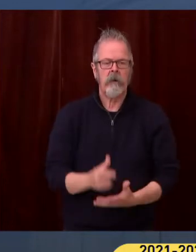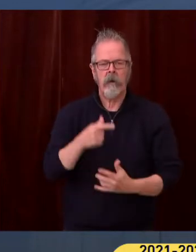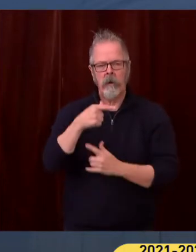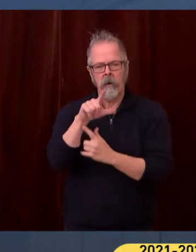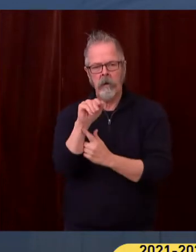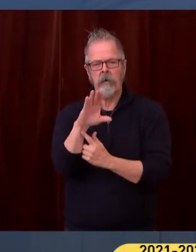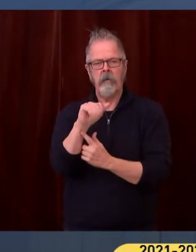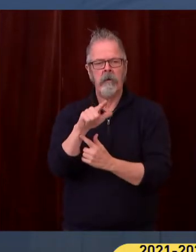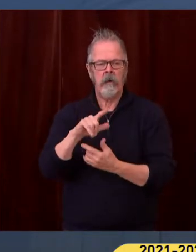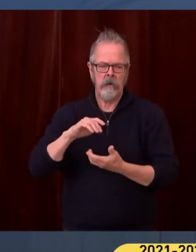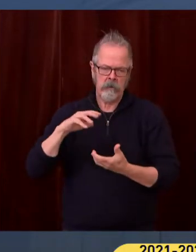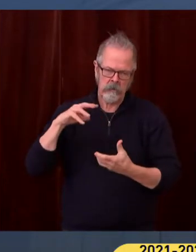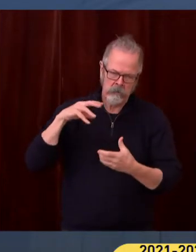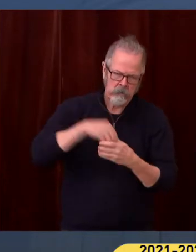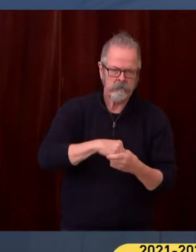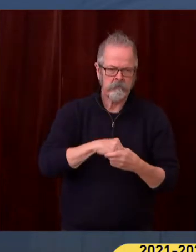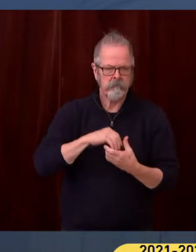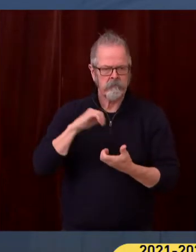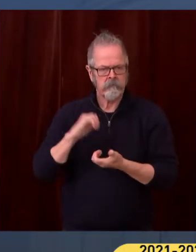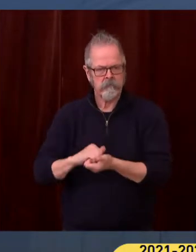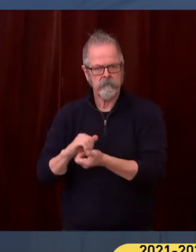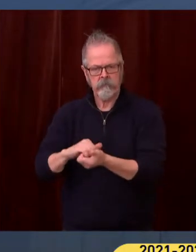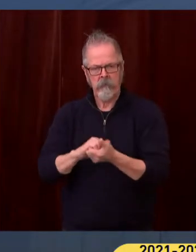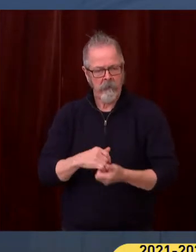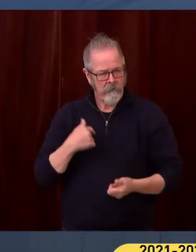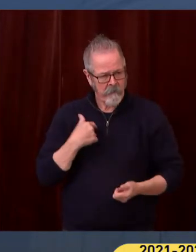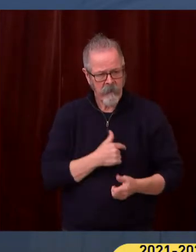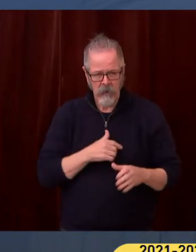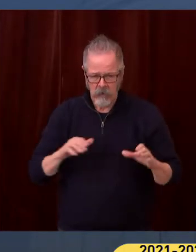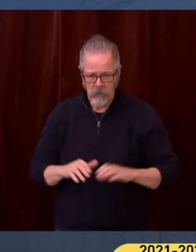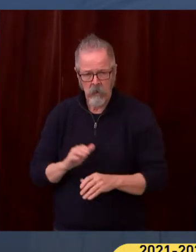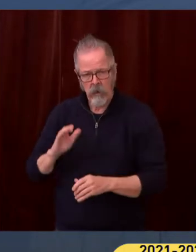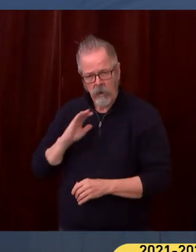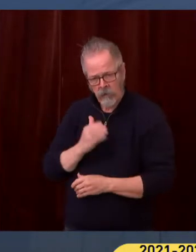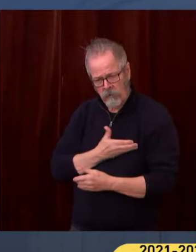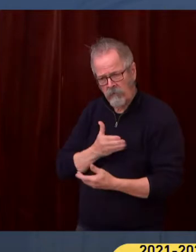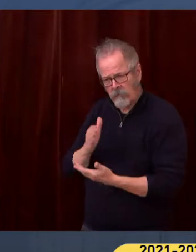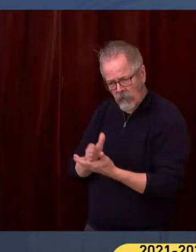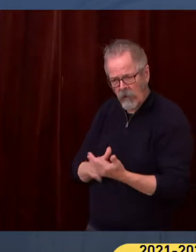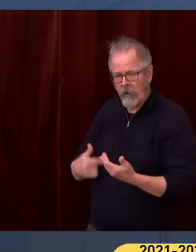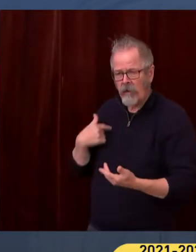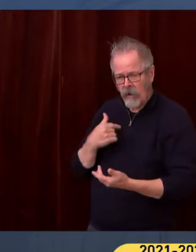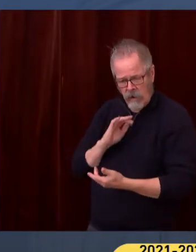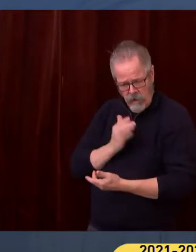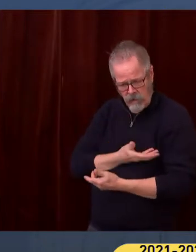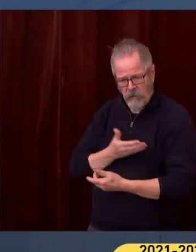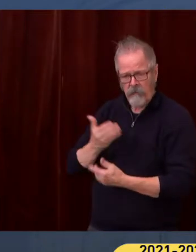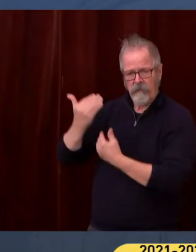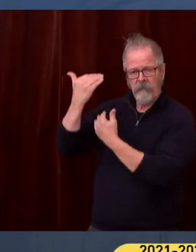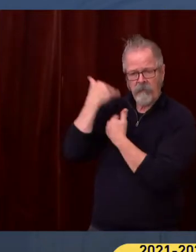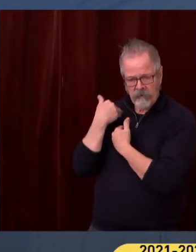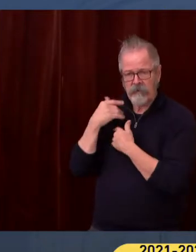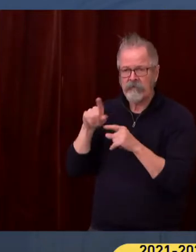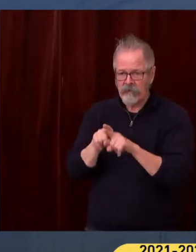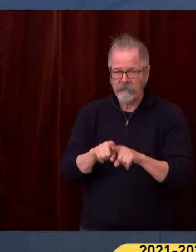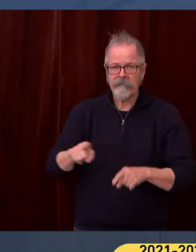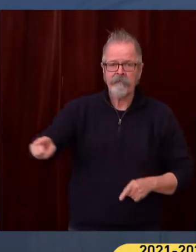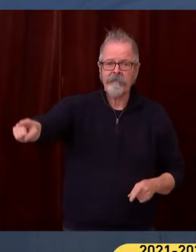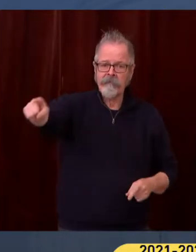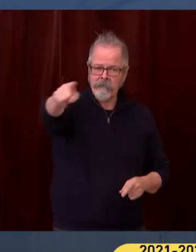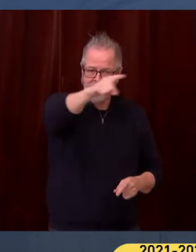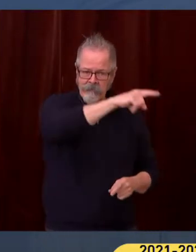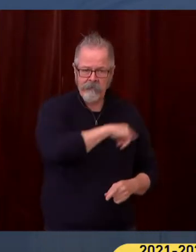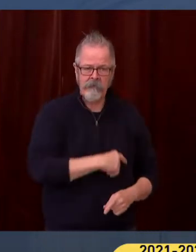everyone in the human family to do that. Thankfully, they are. You know, I'm glad that we've